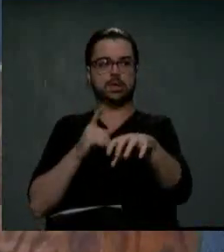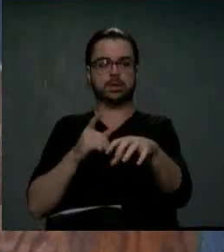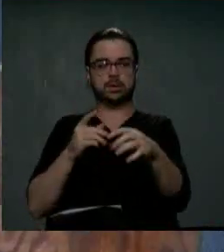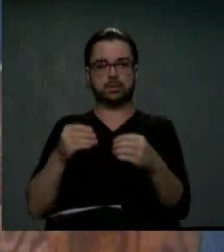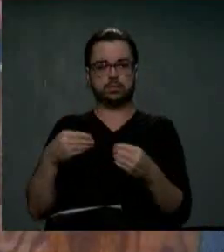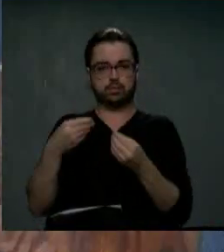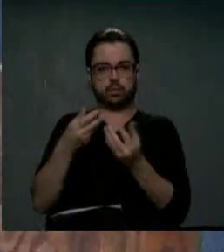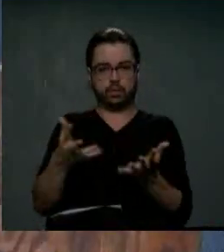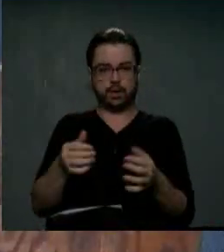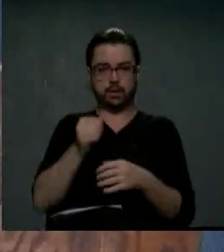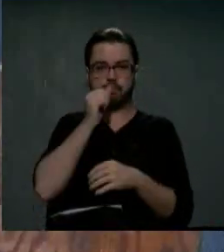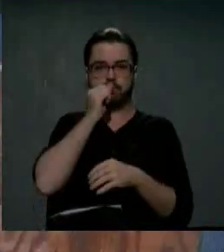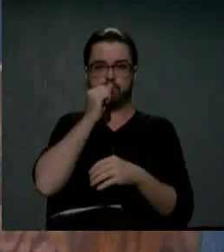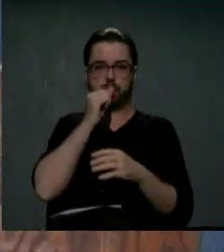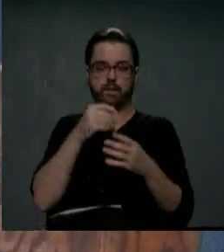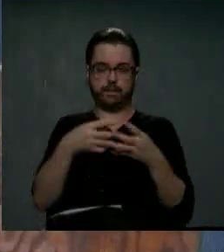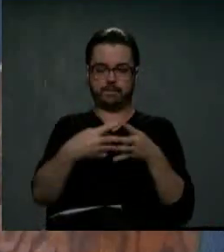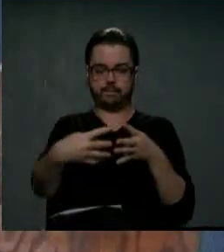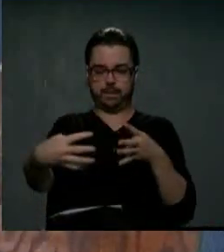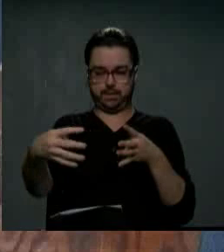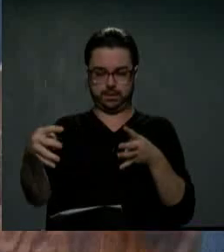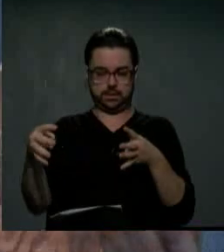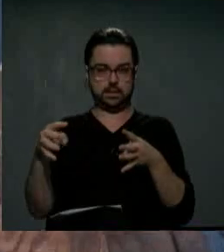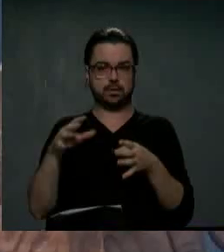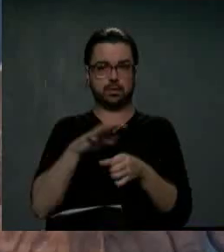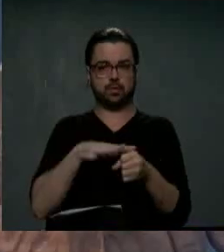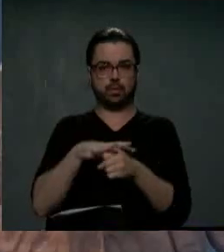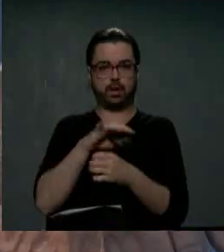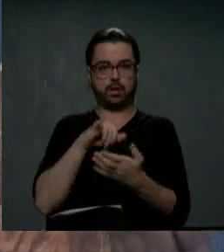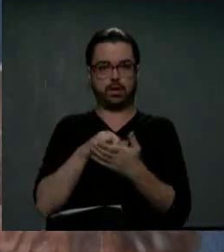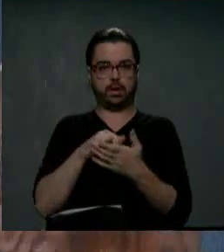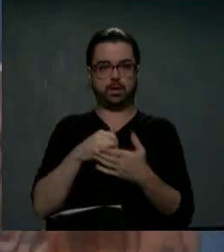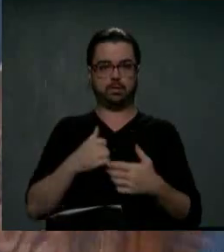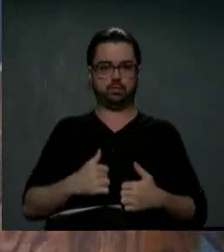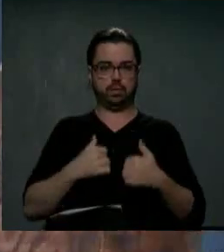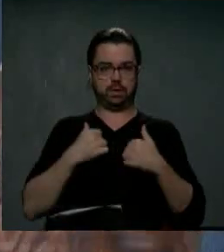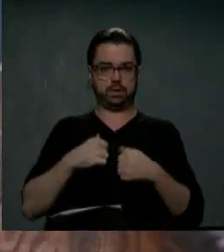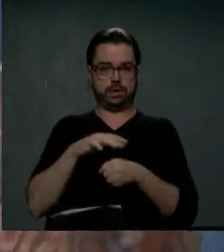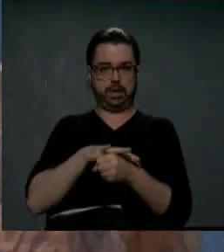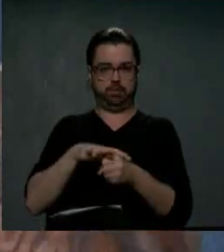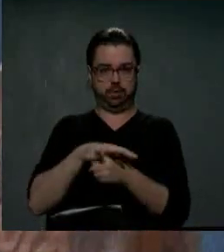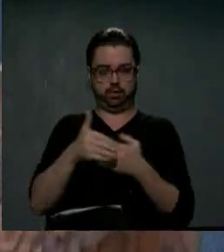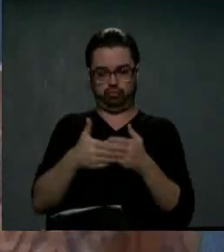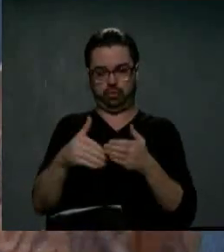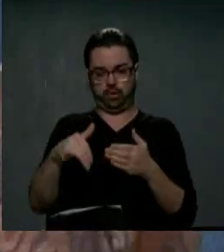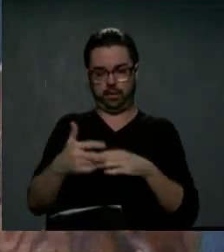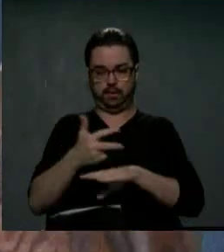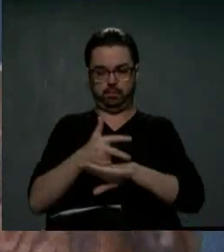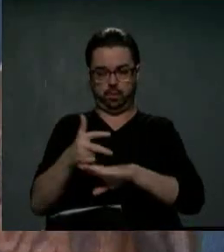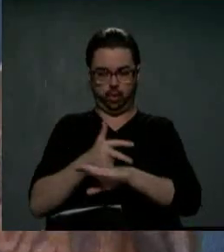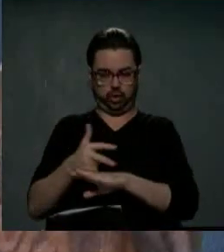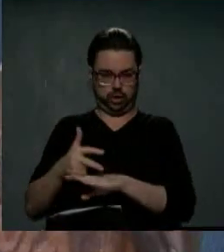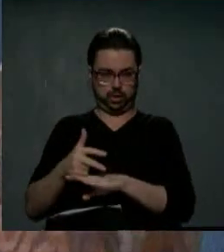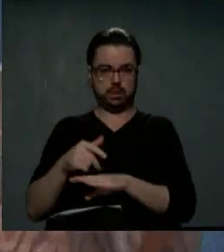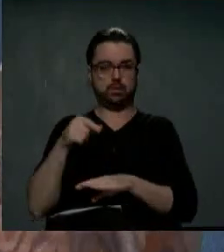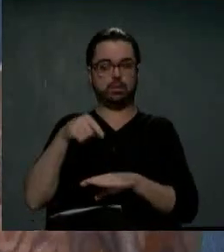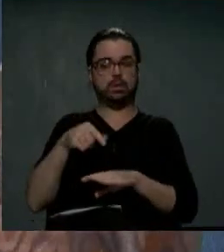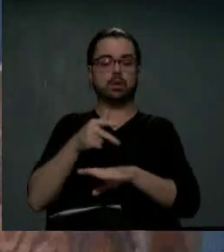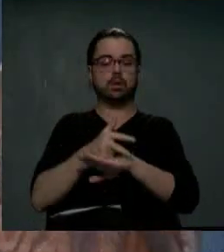private fence up around that resident area, around the parking where, the parking